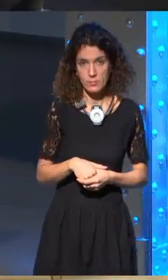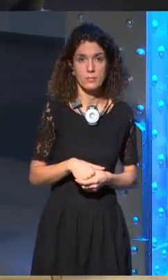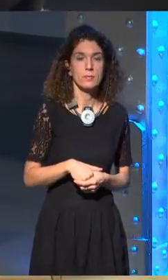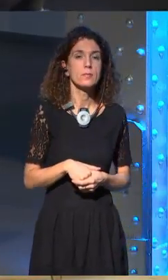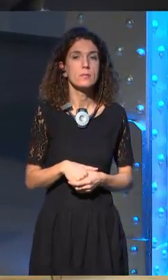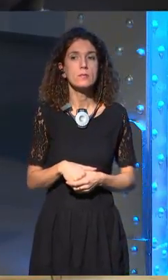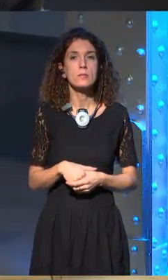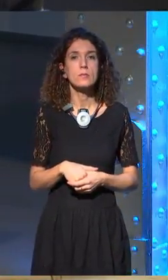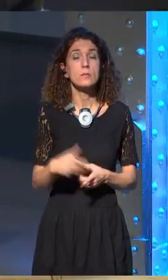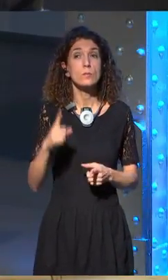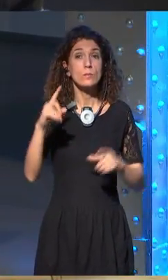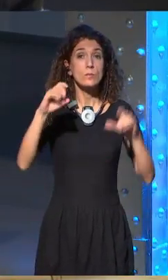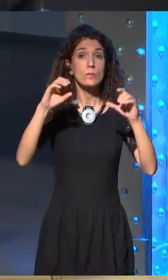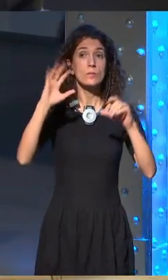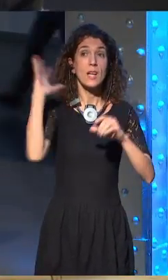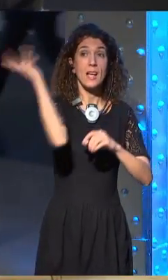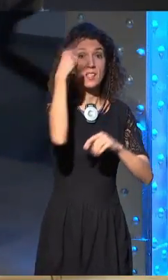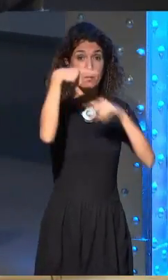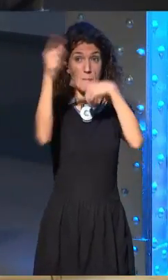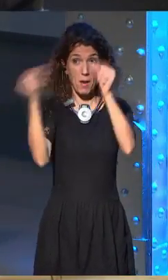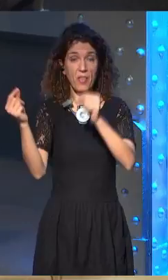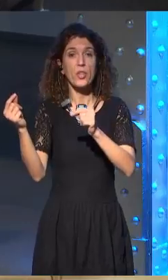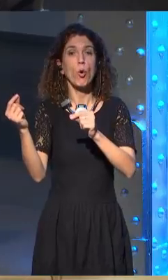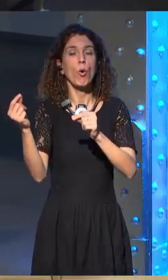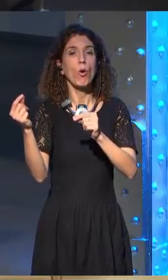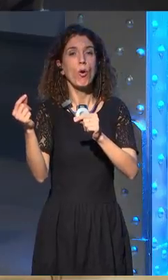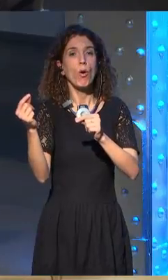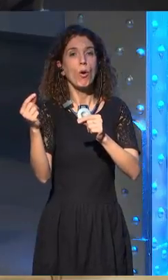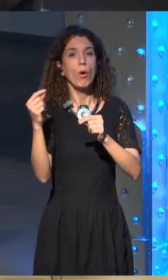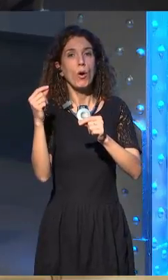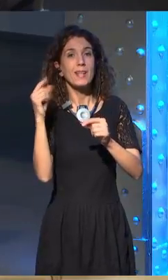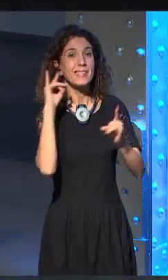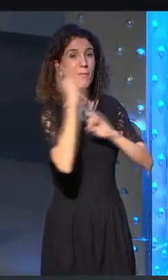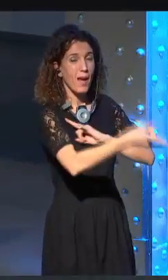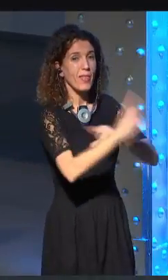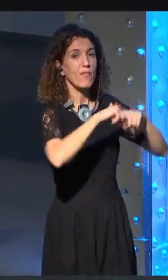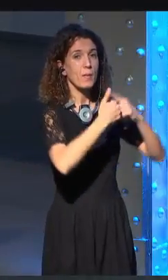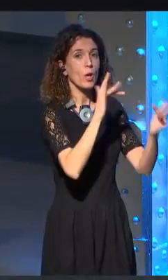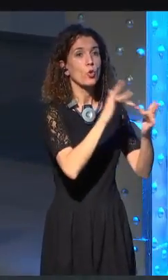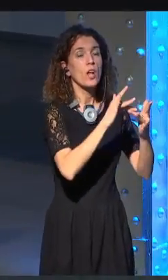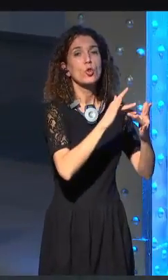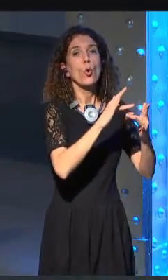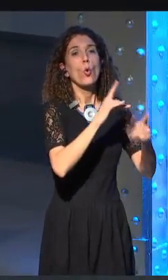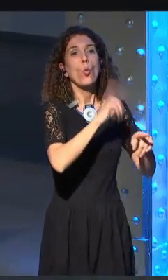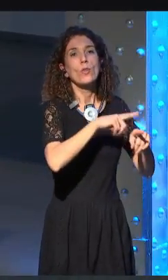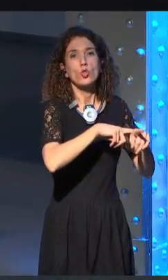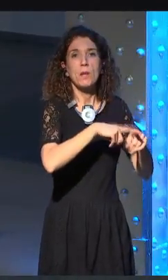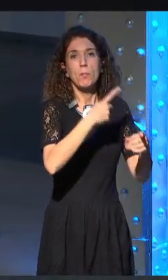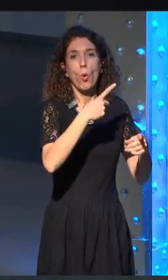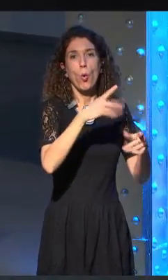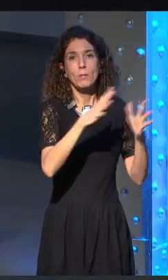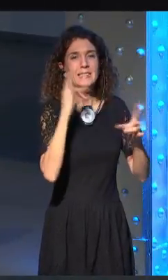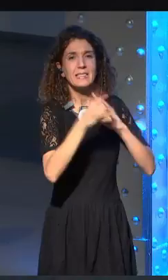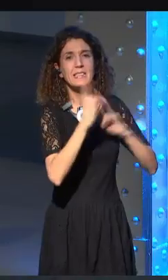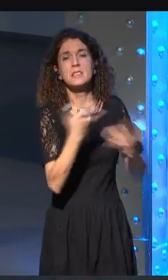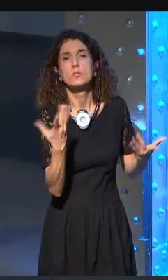Okay, so how frequently you had contact with your family? How frequently you were able to call or to get a call